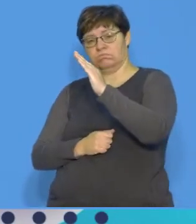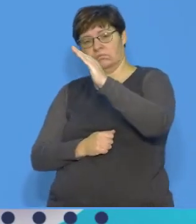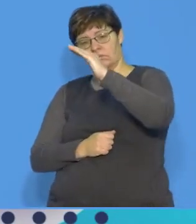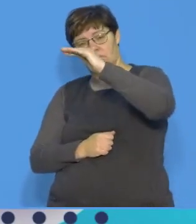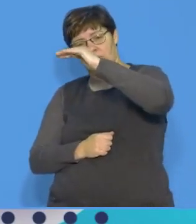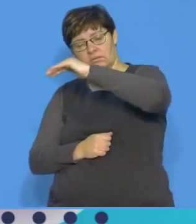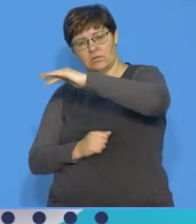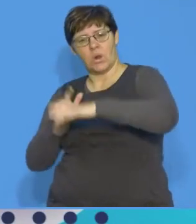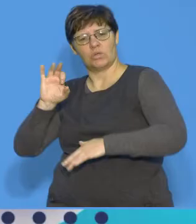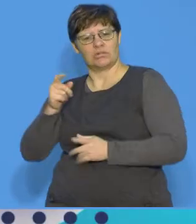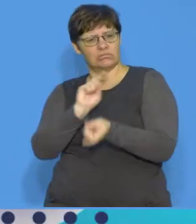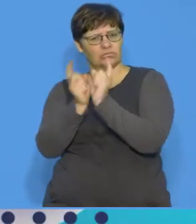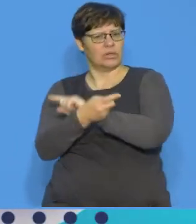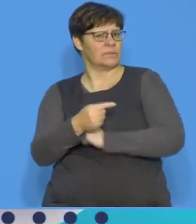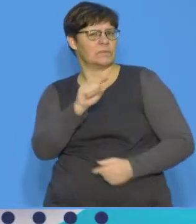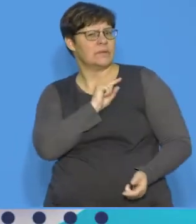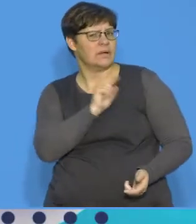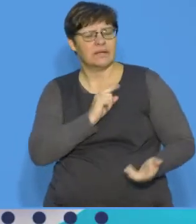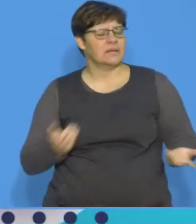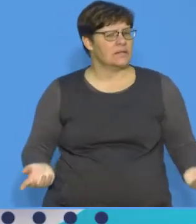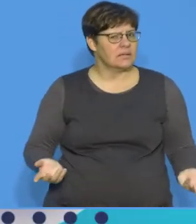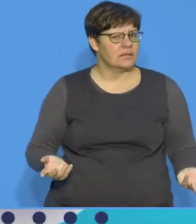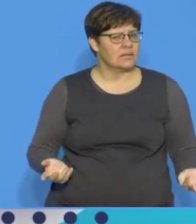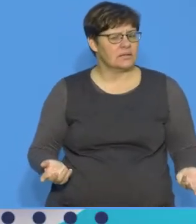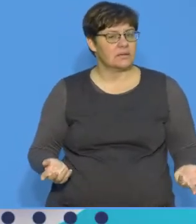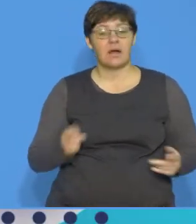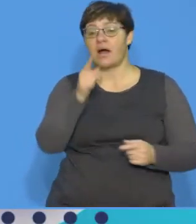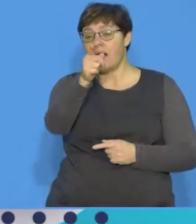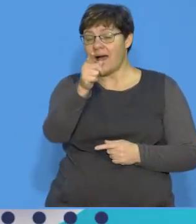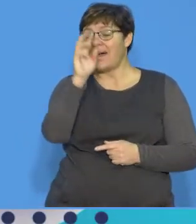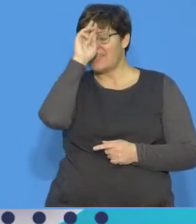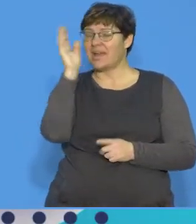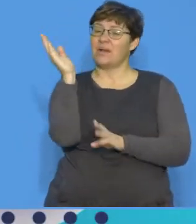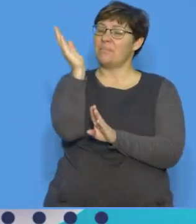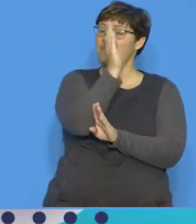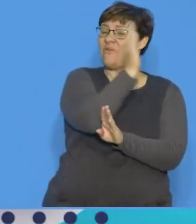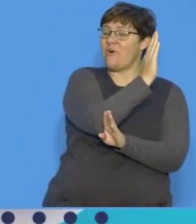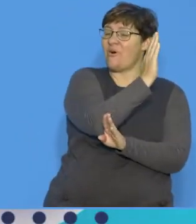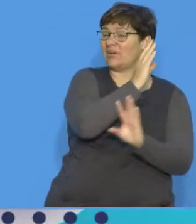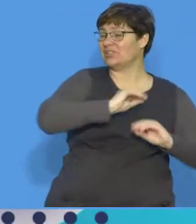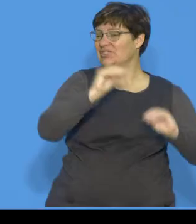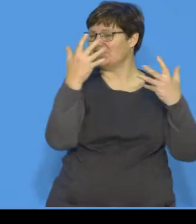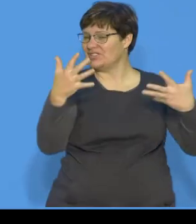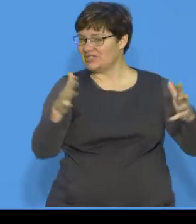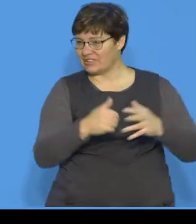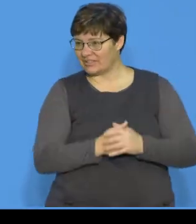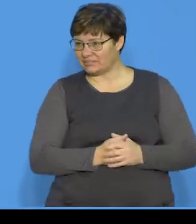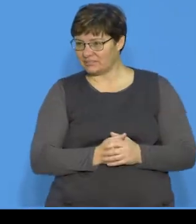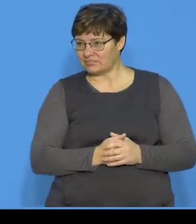to logistic? Now you need to think back to previous lessons and remember that